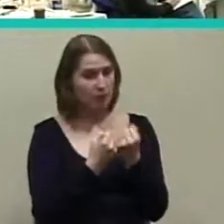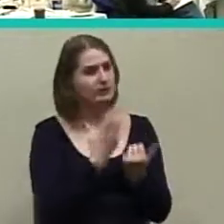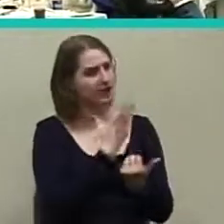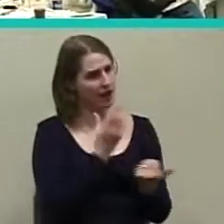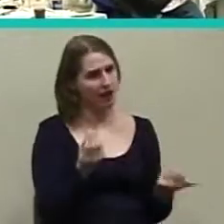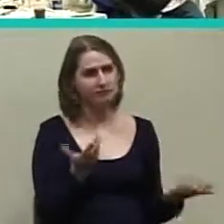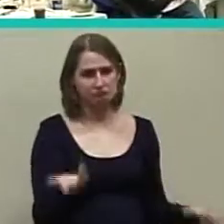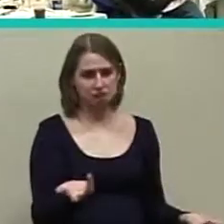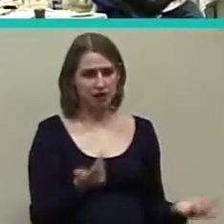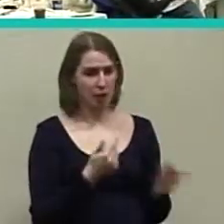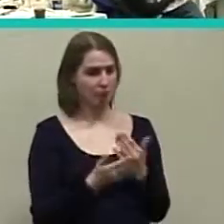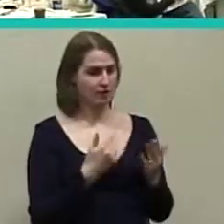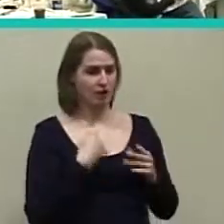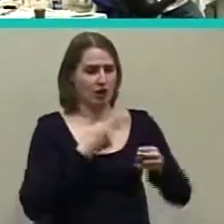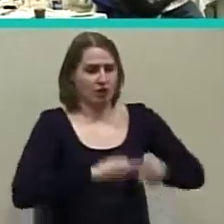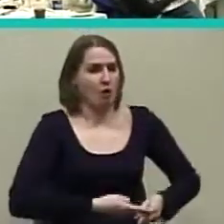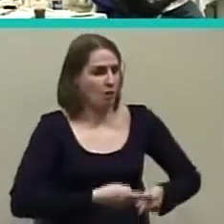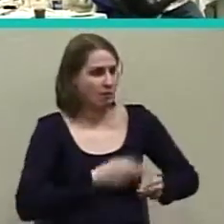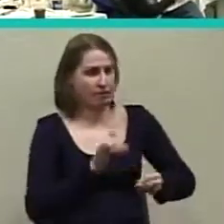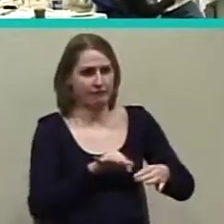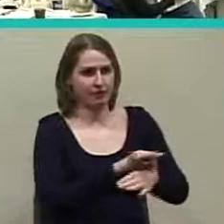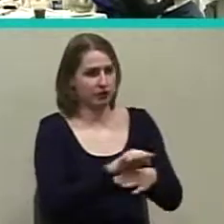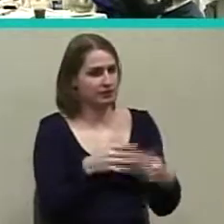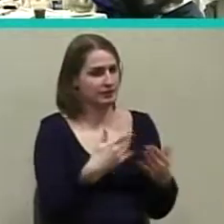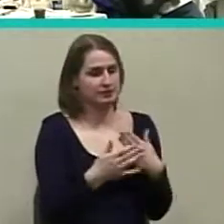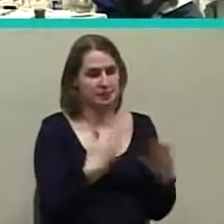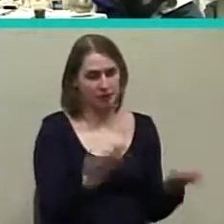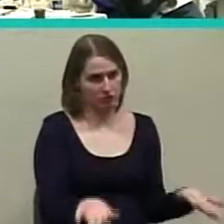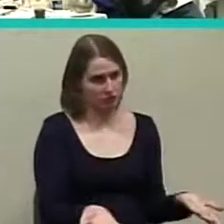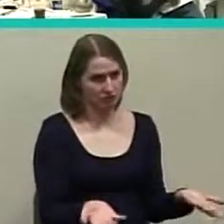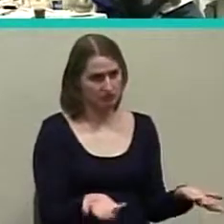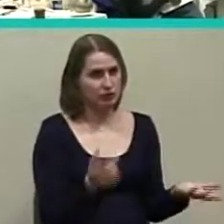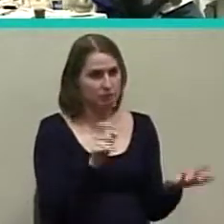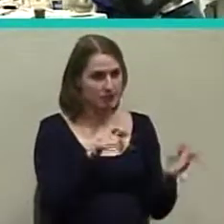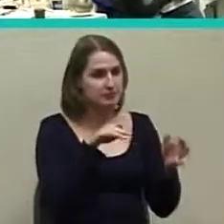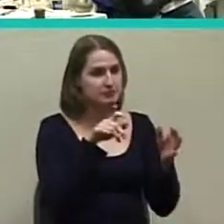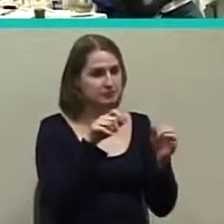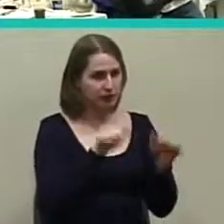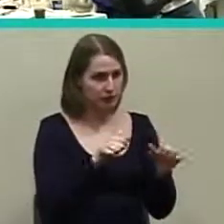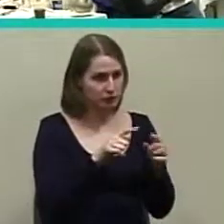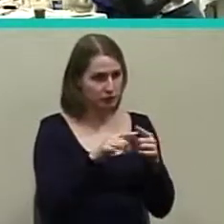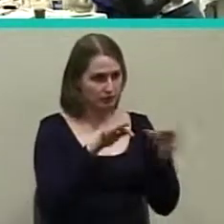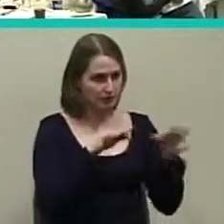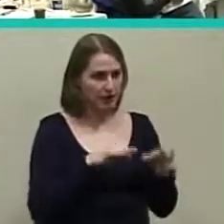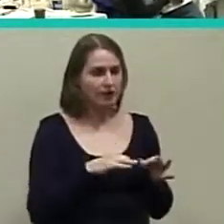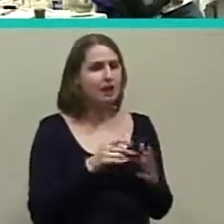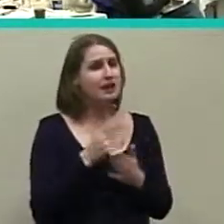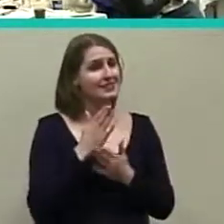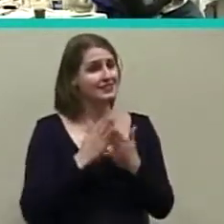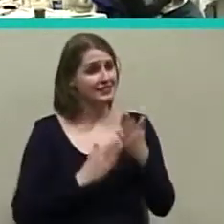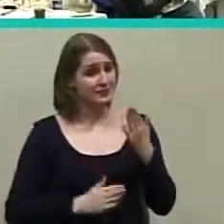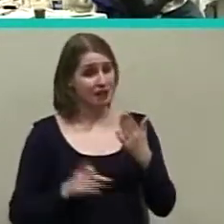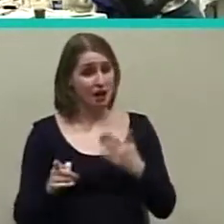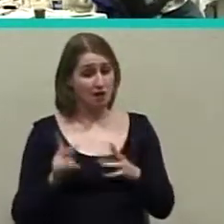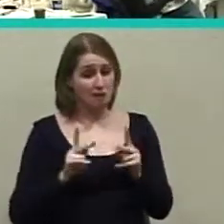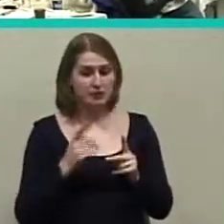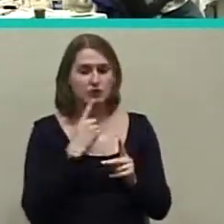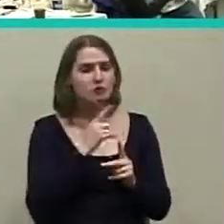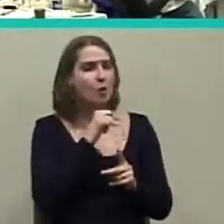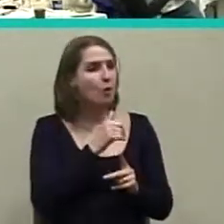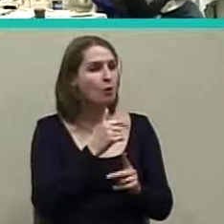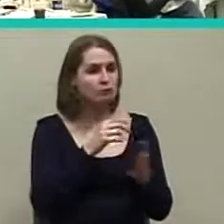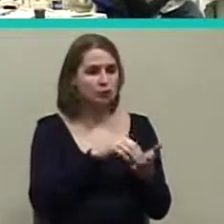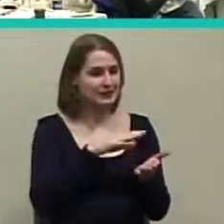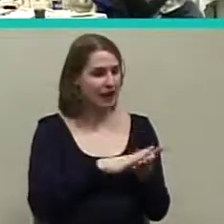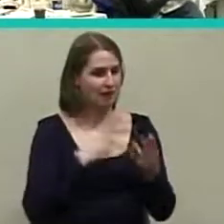it, you know, whatever I call the function. I mean, I've got you know, people I say, you know, don't ever talk about a kid being physically aggressive.